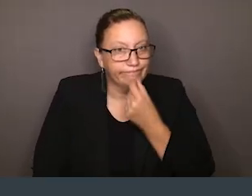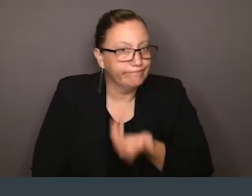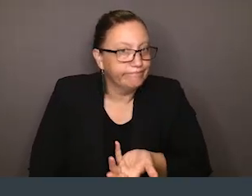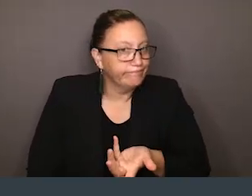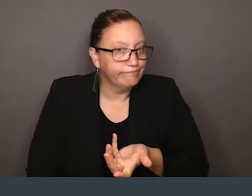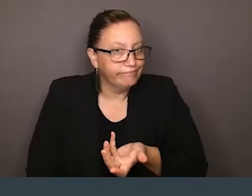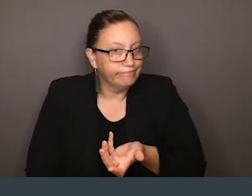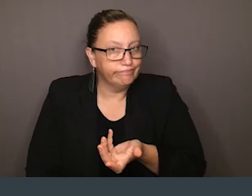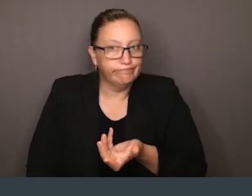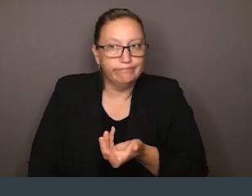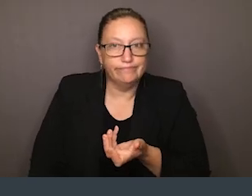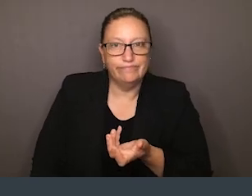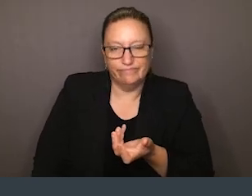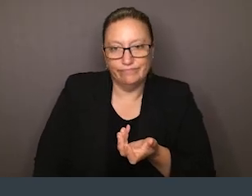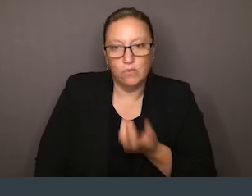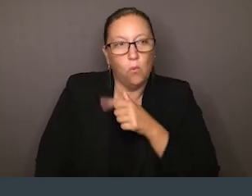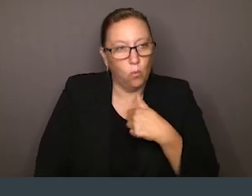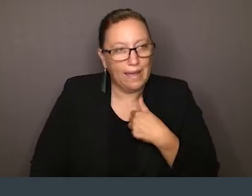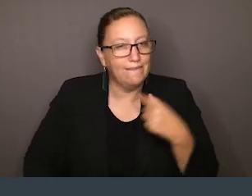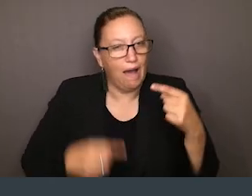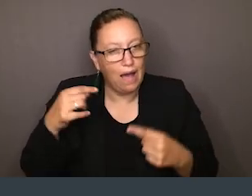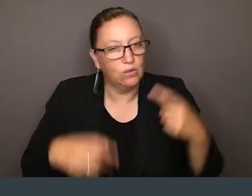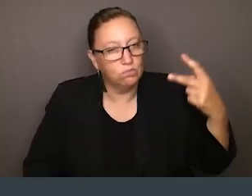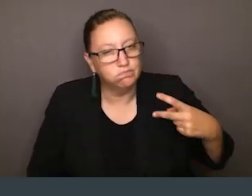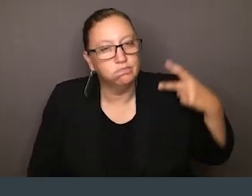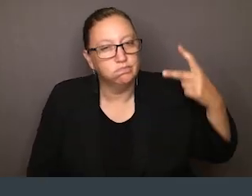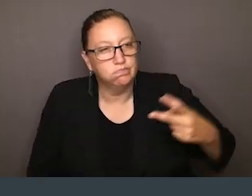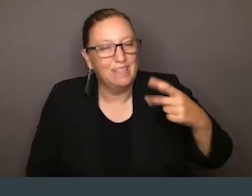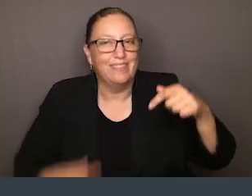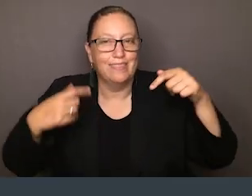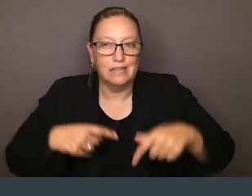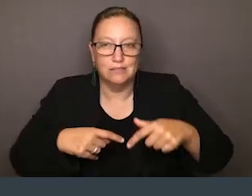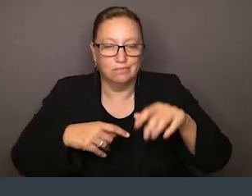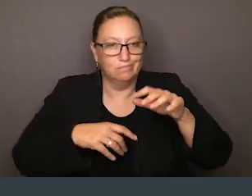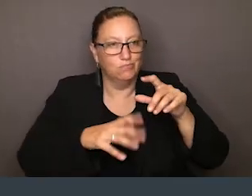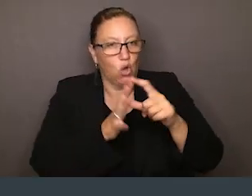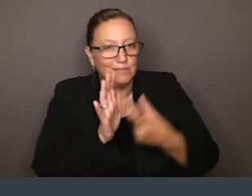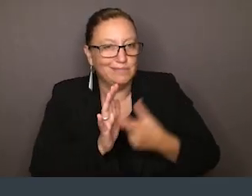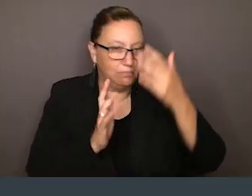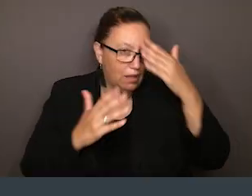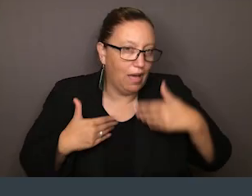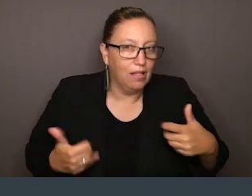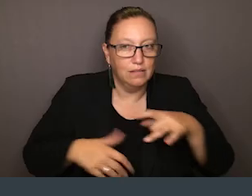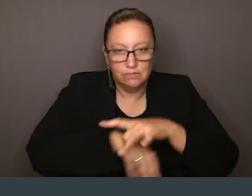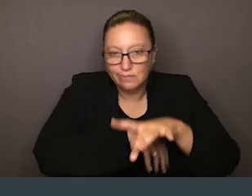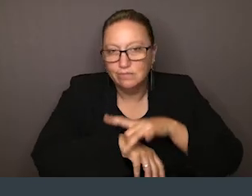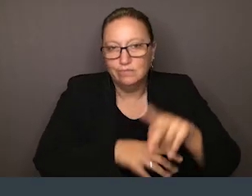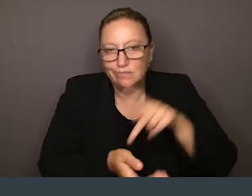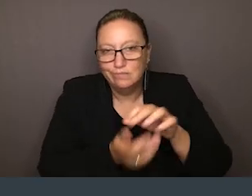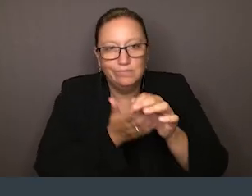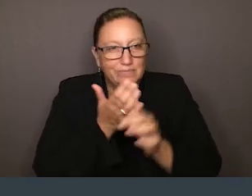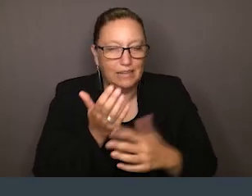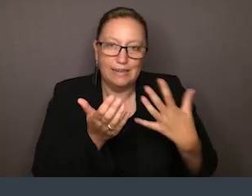places. We argue really strongly and have done over time that really this workforce should be funded proportionate to